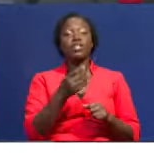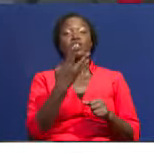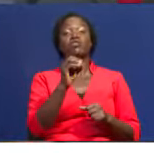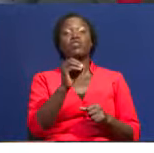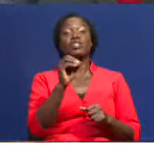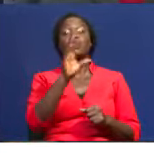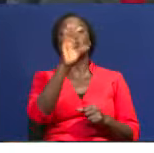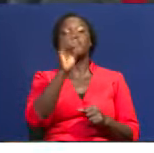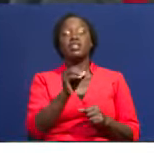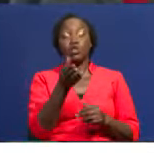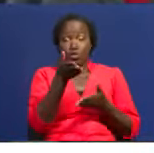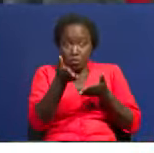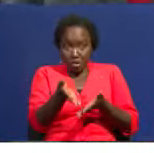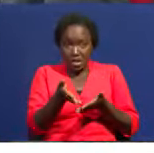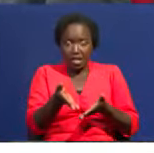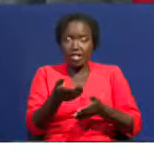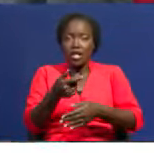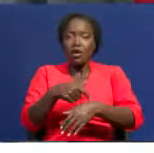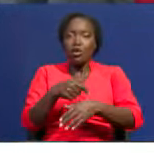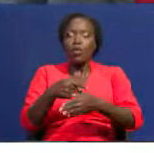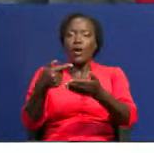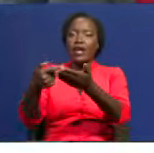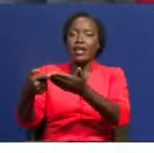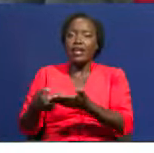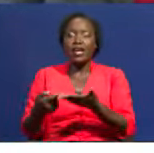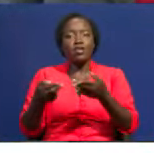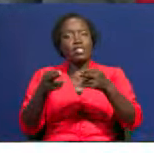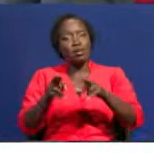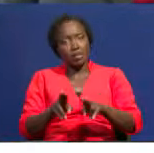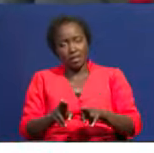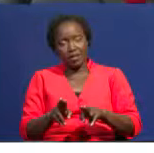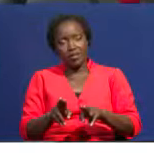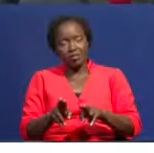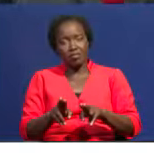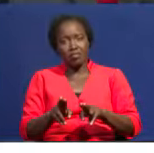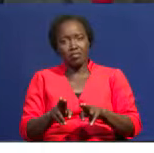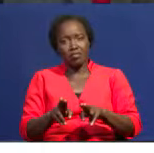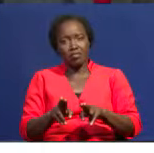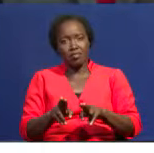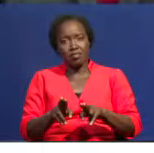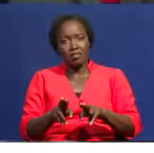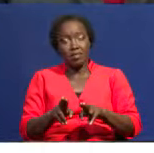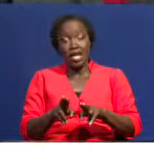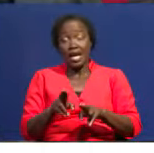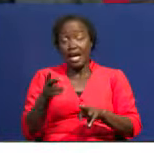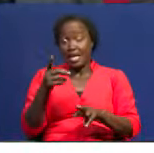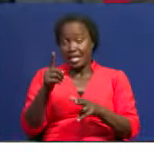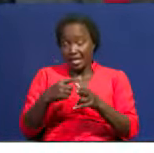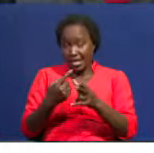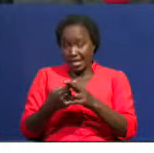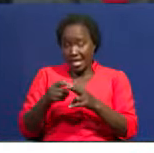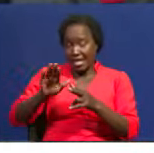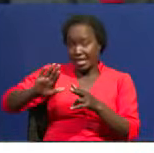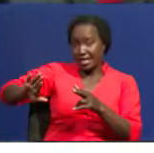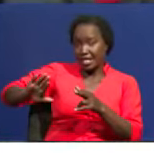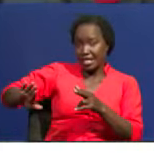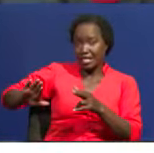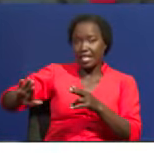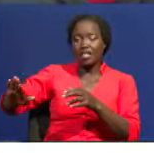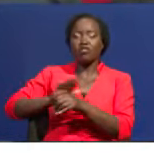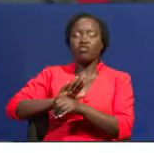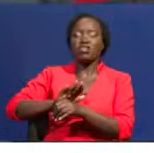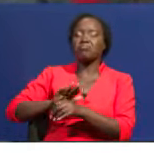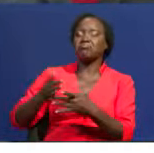40% to be present when this dialogue is taking place. And then the rest can feel the